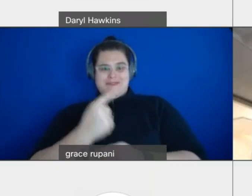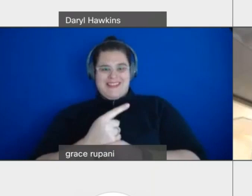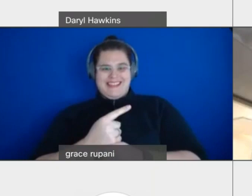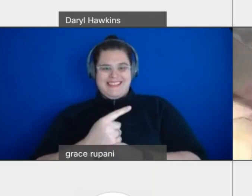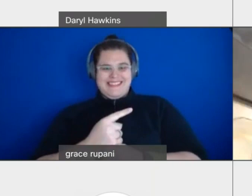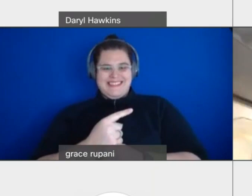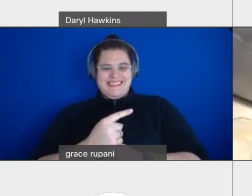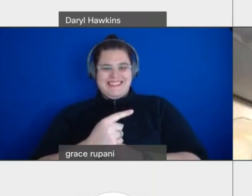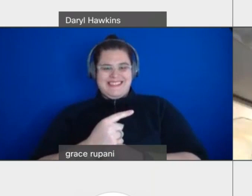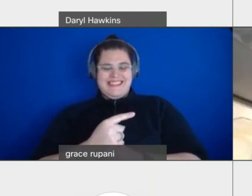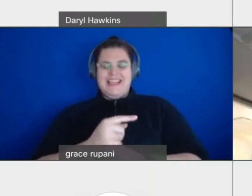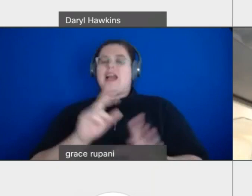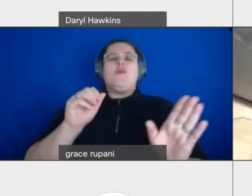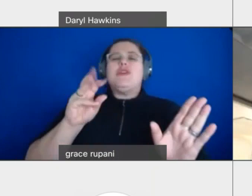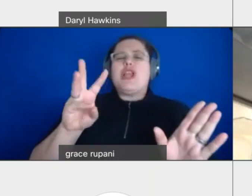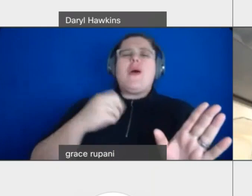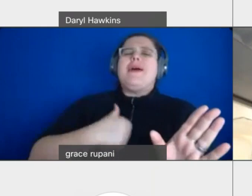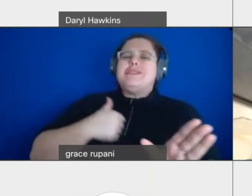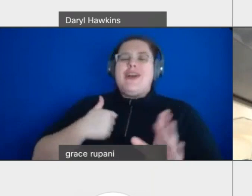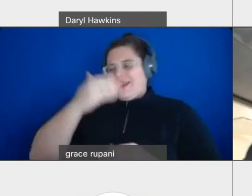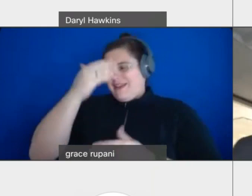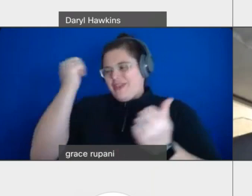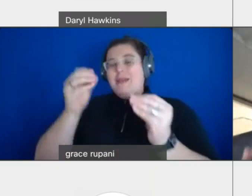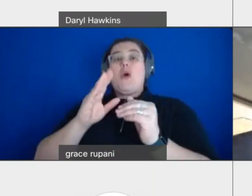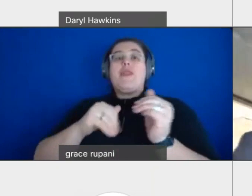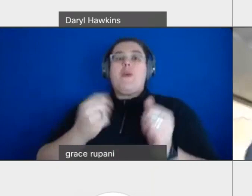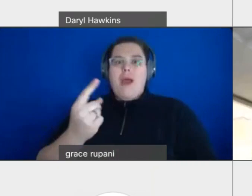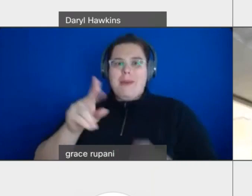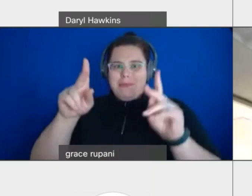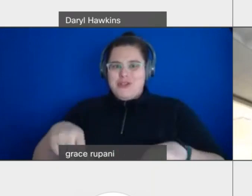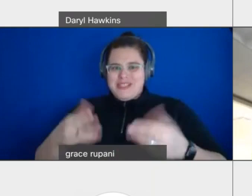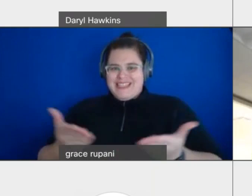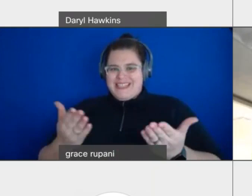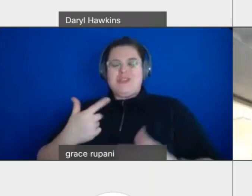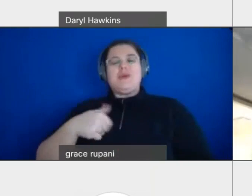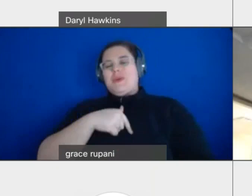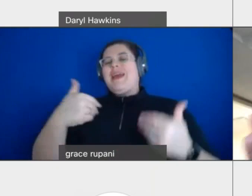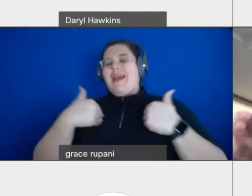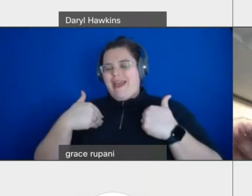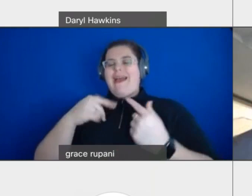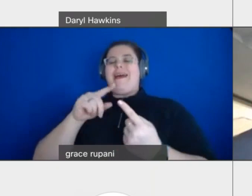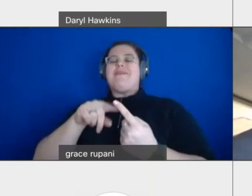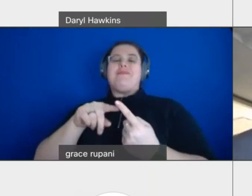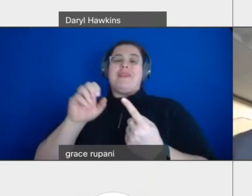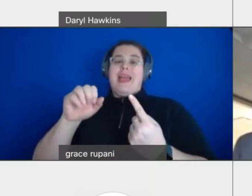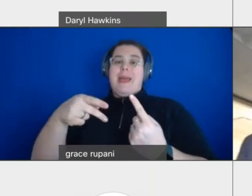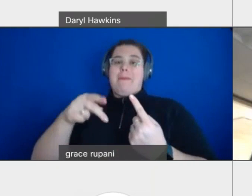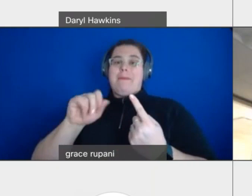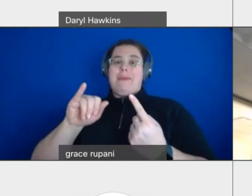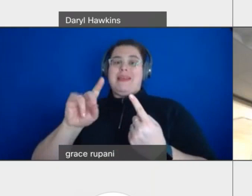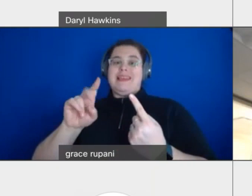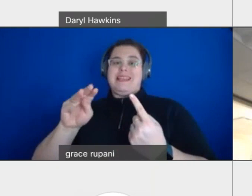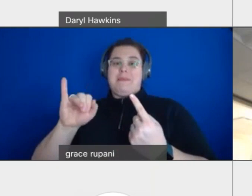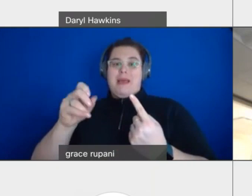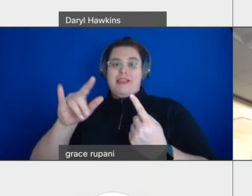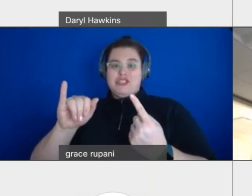I'm sorry. I should be more specific. We have the expert in epidemiology, and then we have the nurse that's working to coordinate the